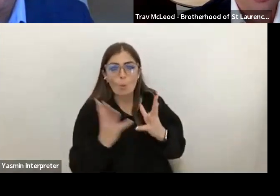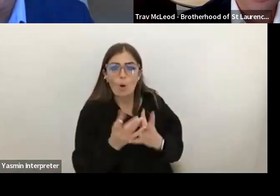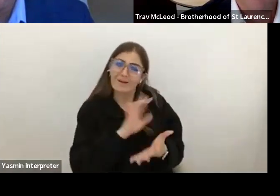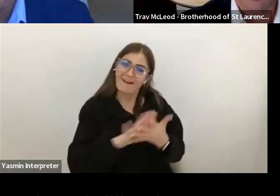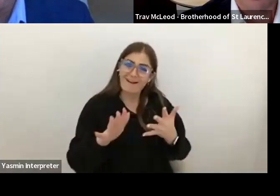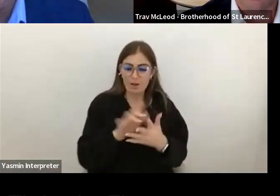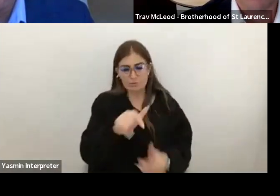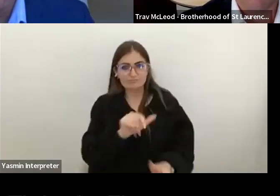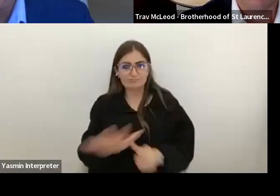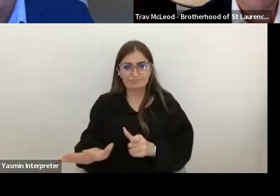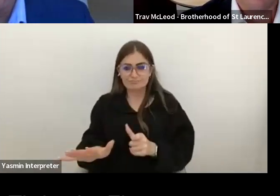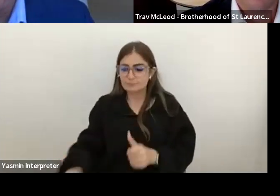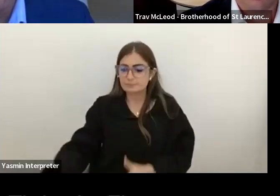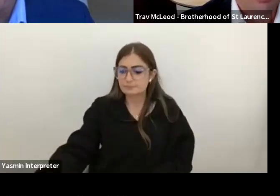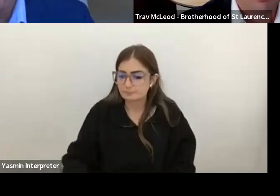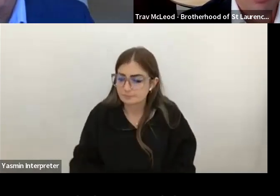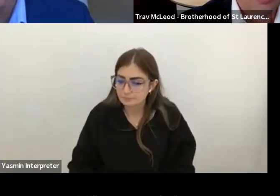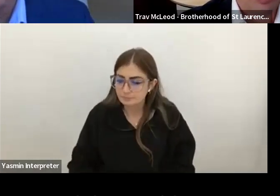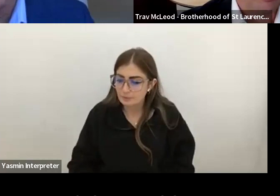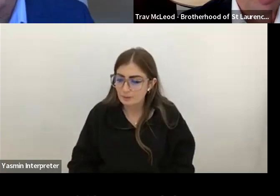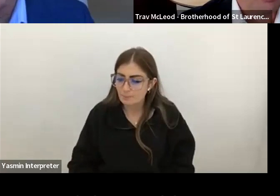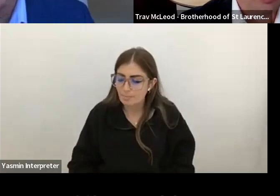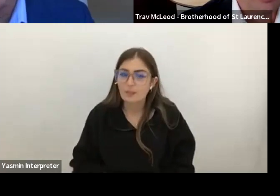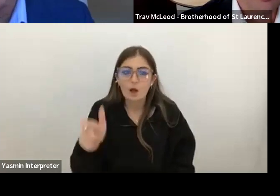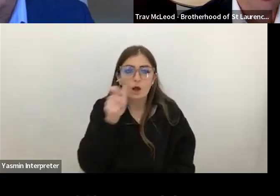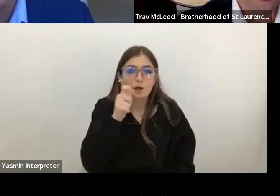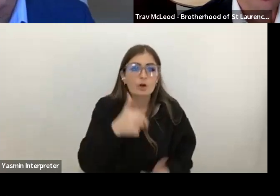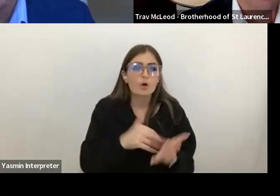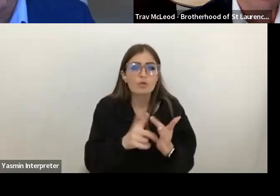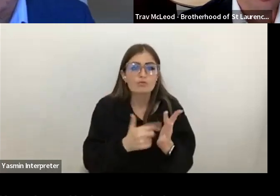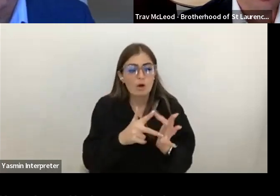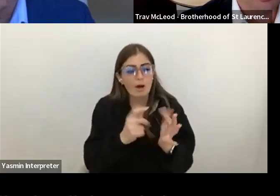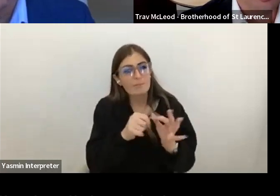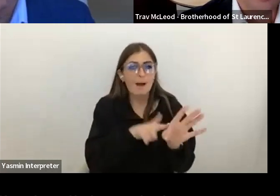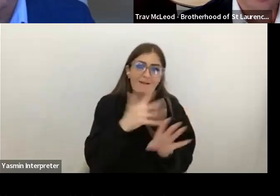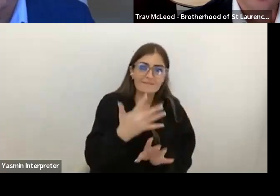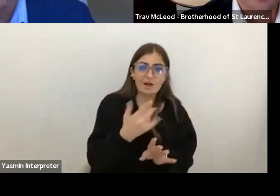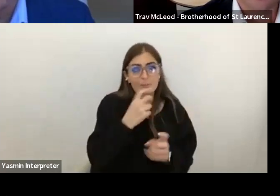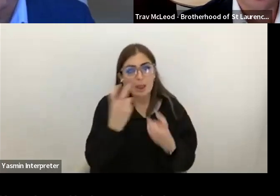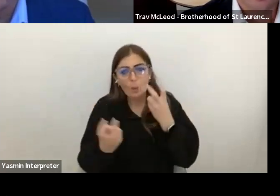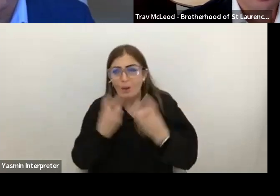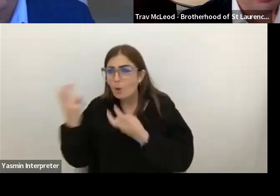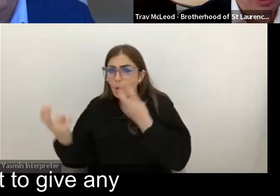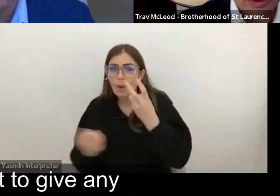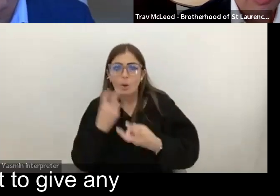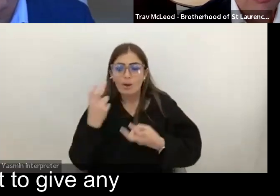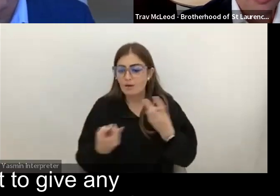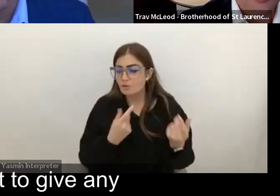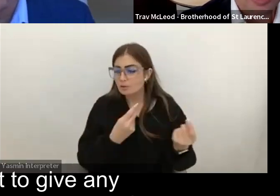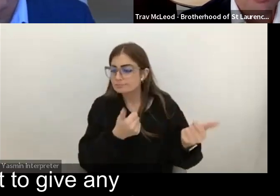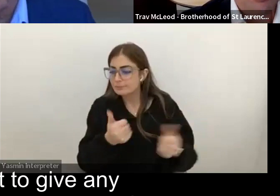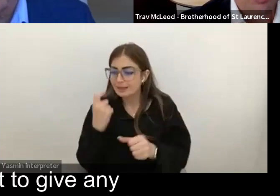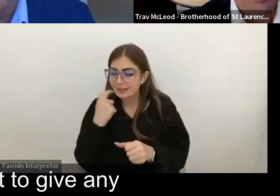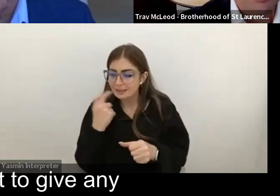done brilliantly. And I know Thrive by Five have been looking around the world for systems that really do click and sing. Do you want to give